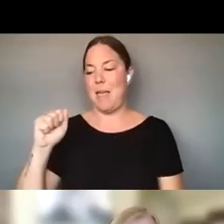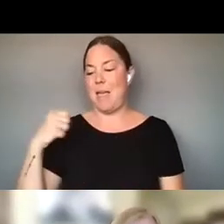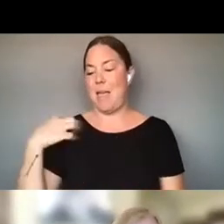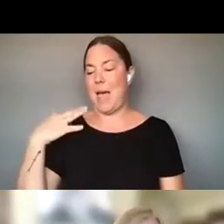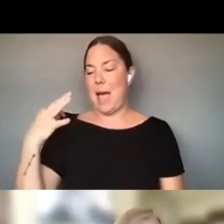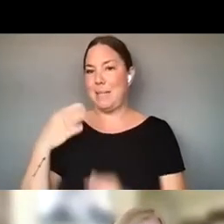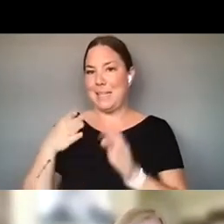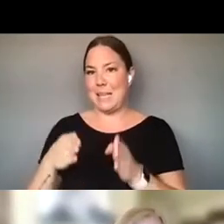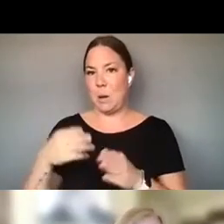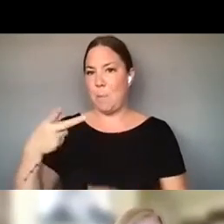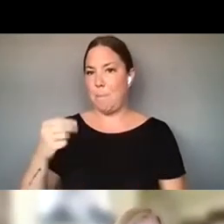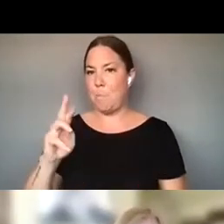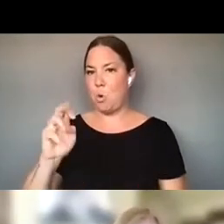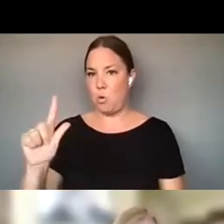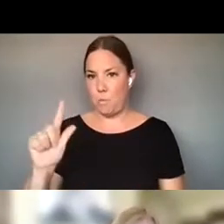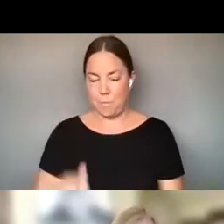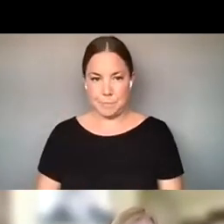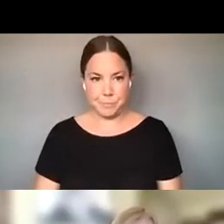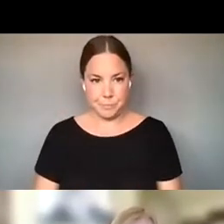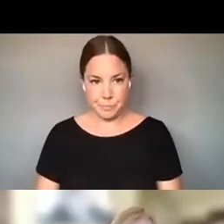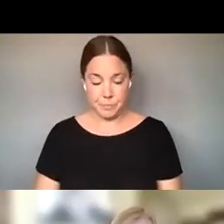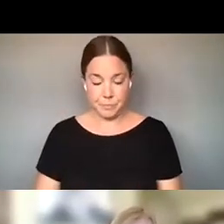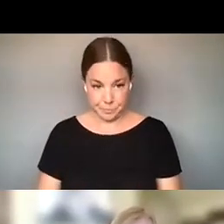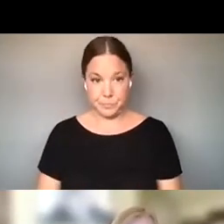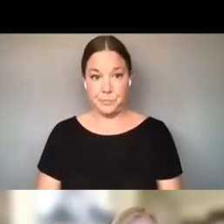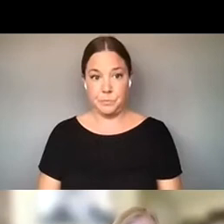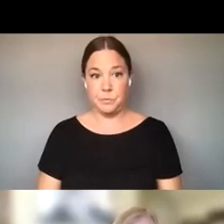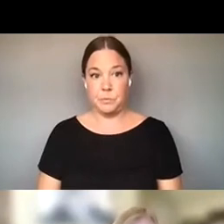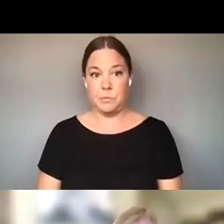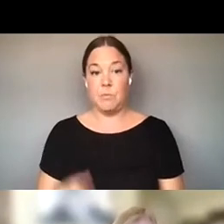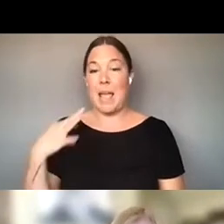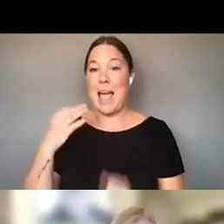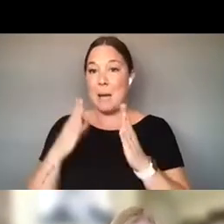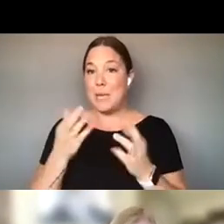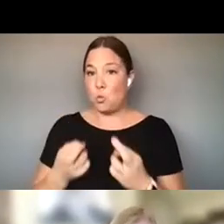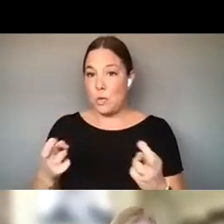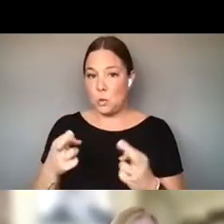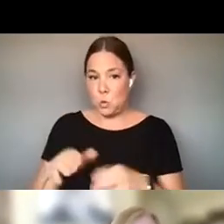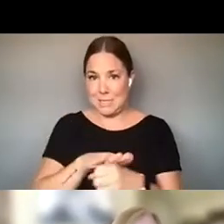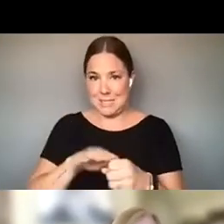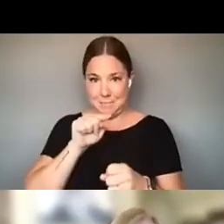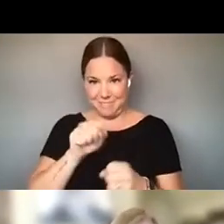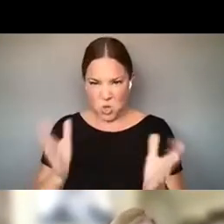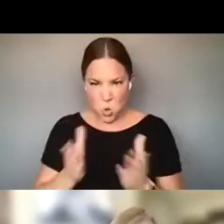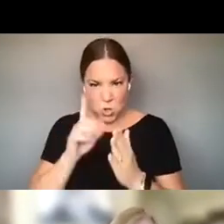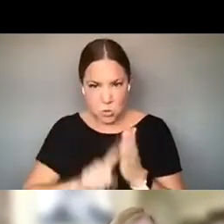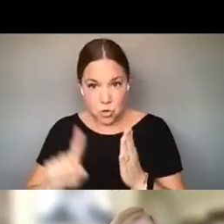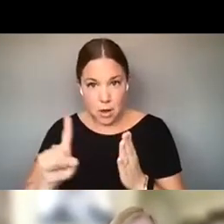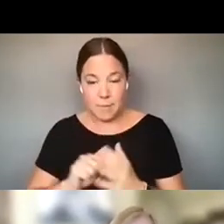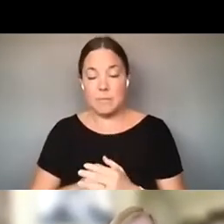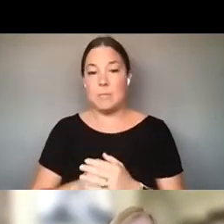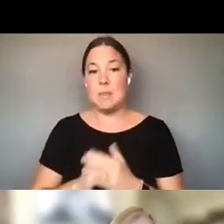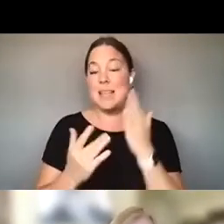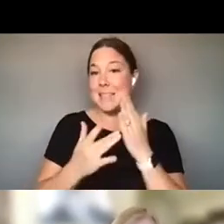Now we encourage you to go to the applicant resources area in the guidelines. Technical assistance